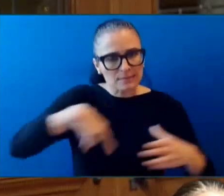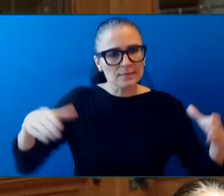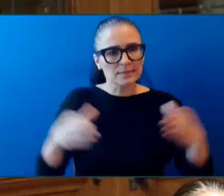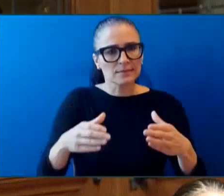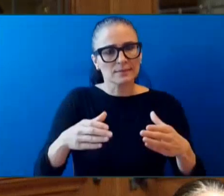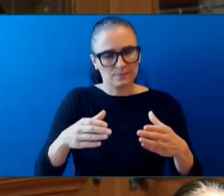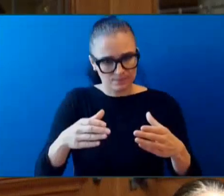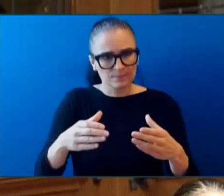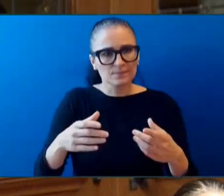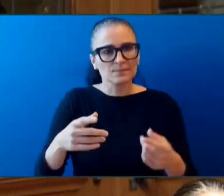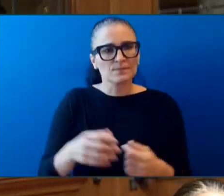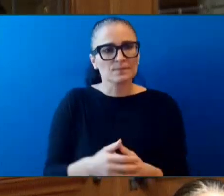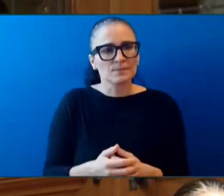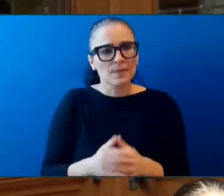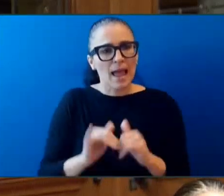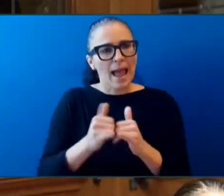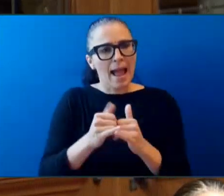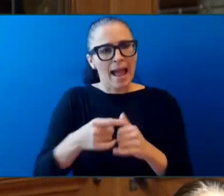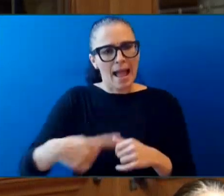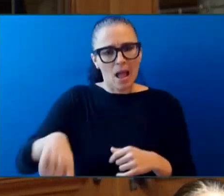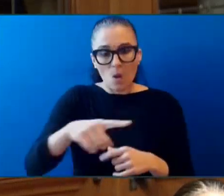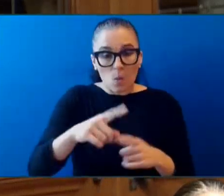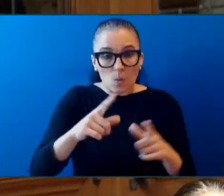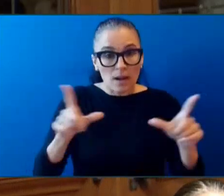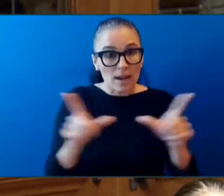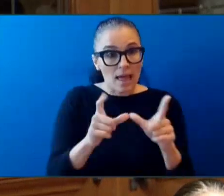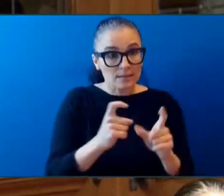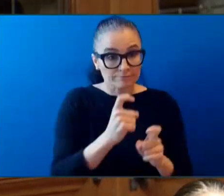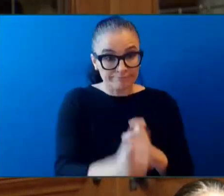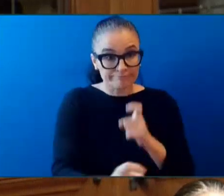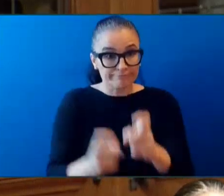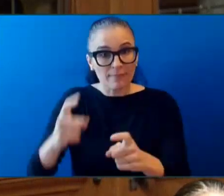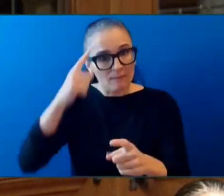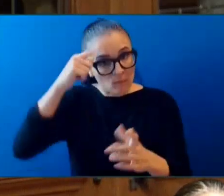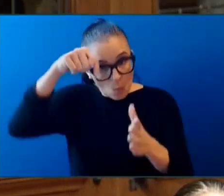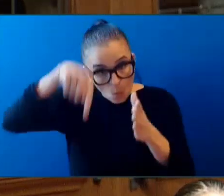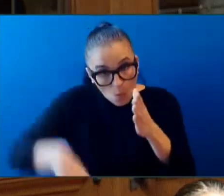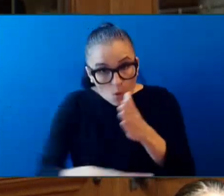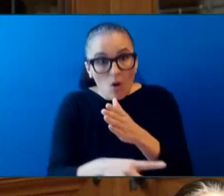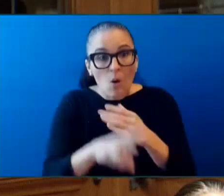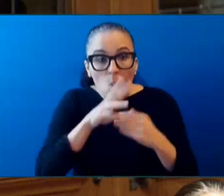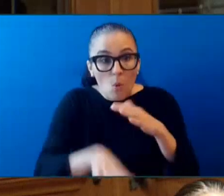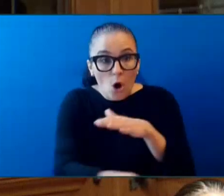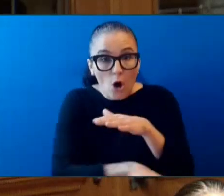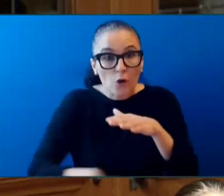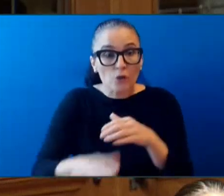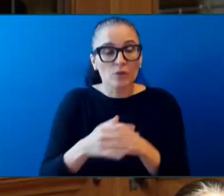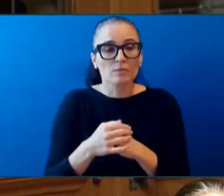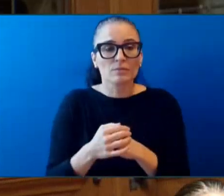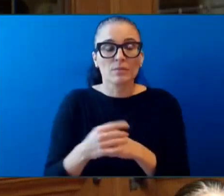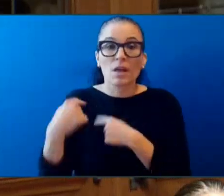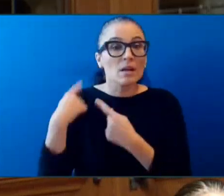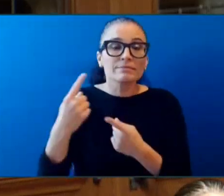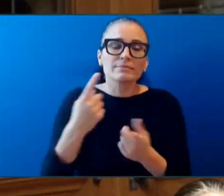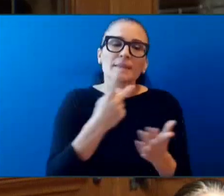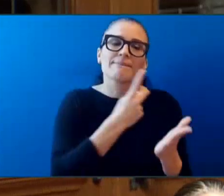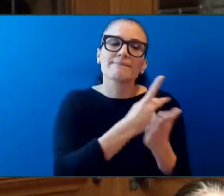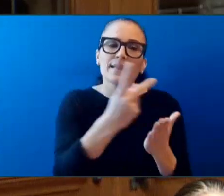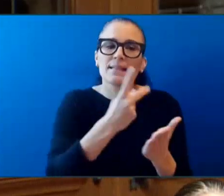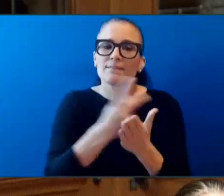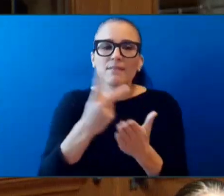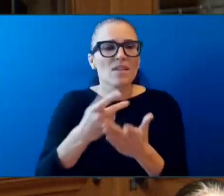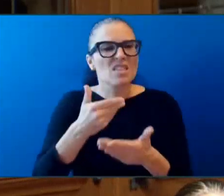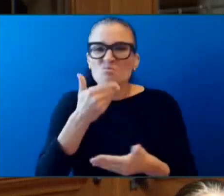that has plagued this province and unnecessarily hurt farmers and small businesses. My question is to the